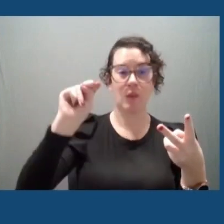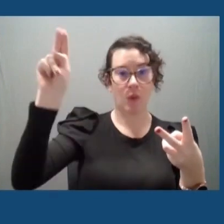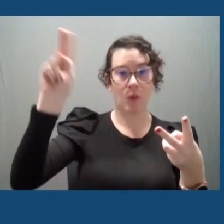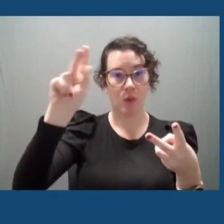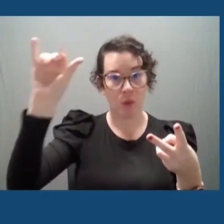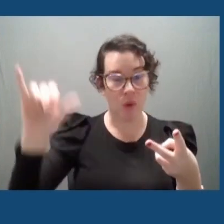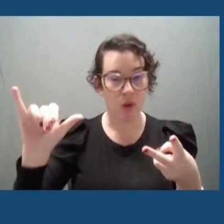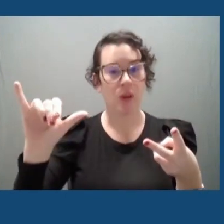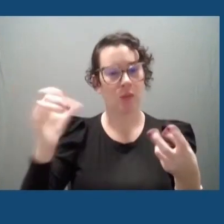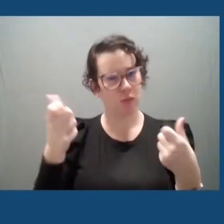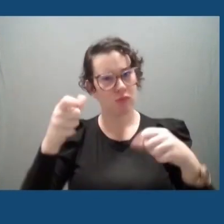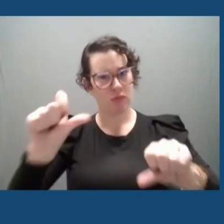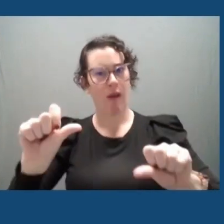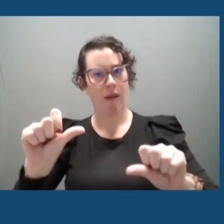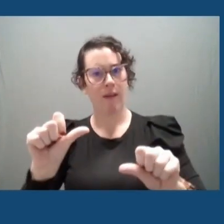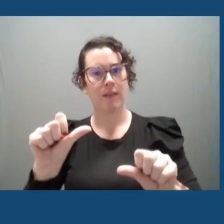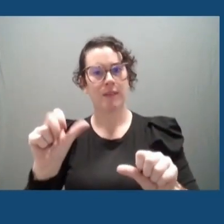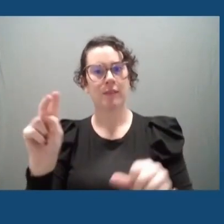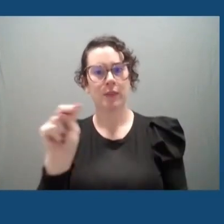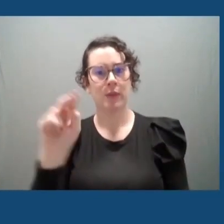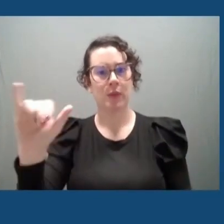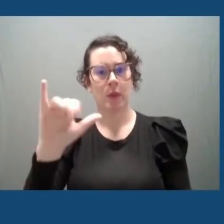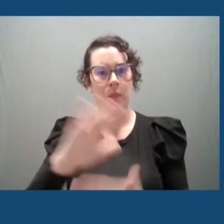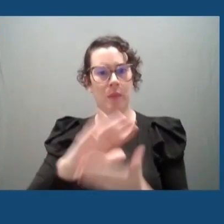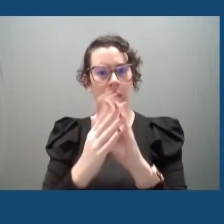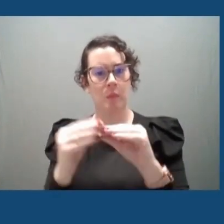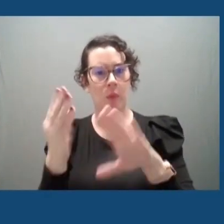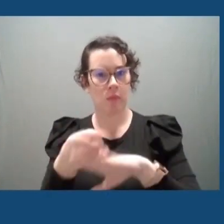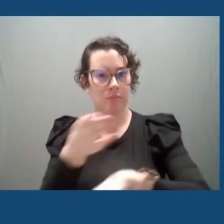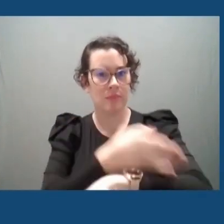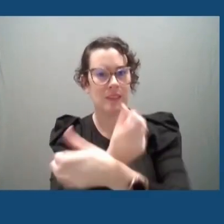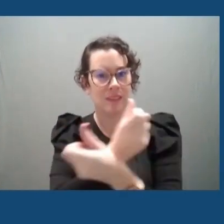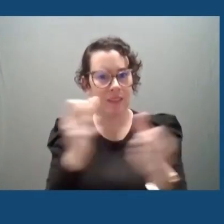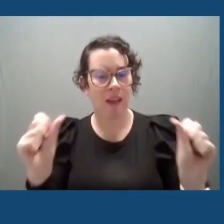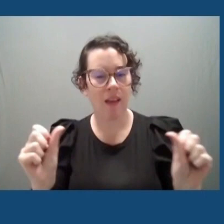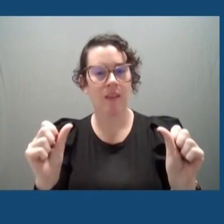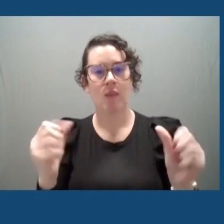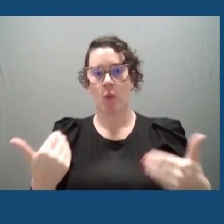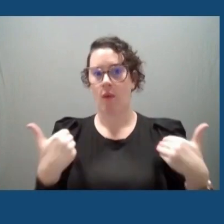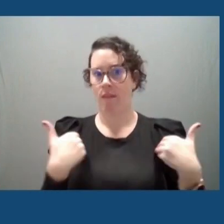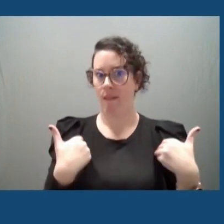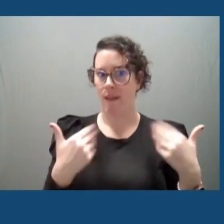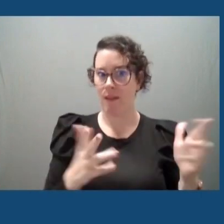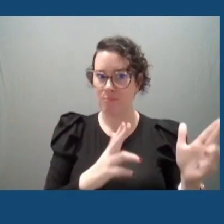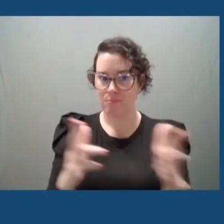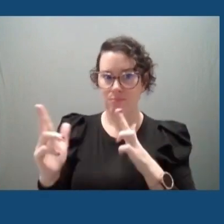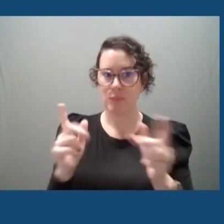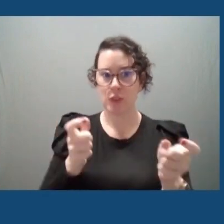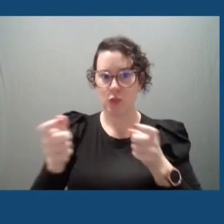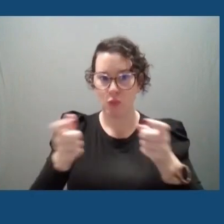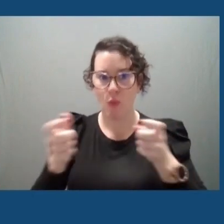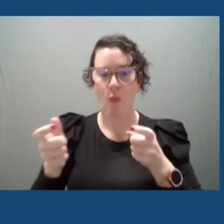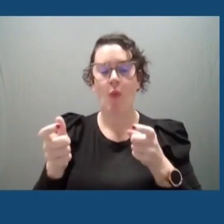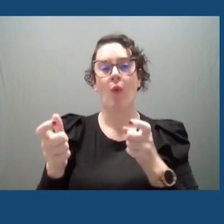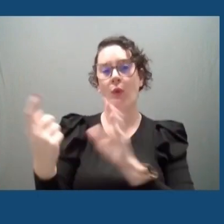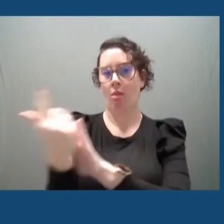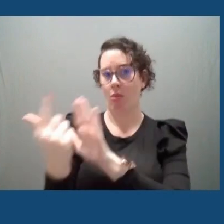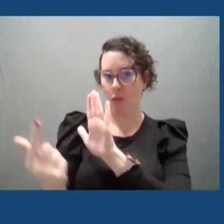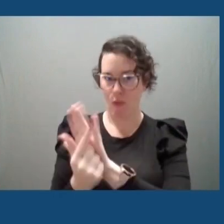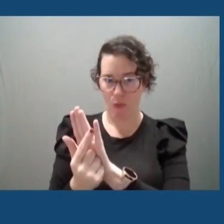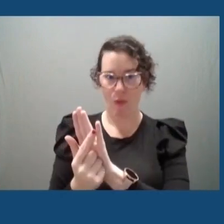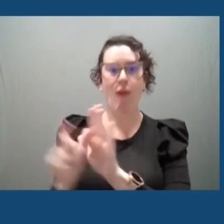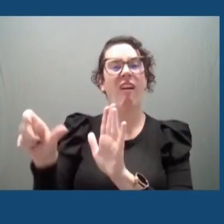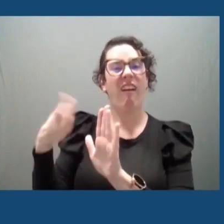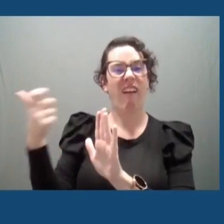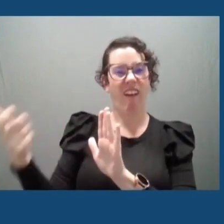York safer. We enacted gun control legislation that's a model for the rest of the nation. But